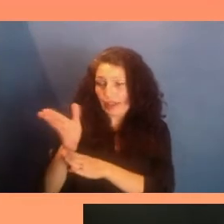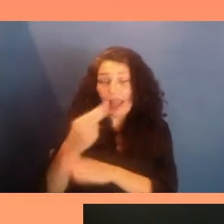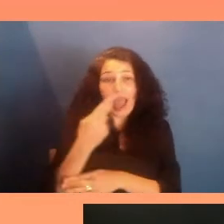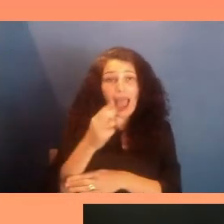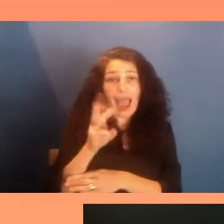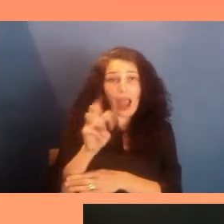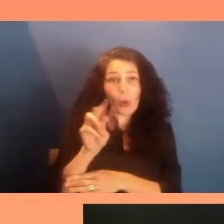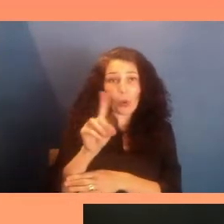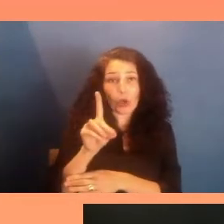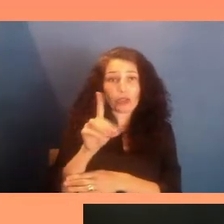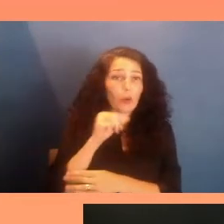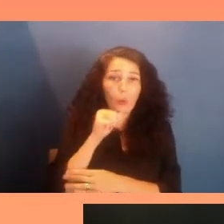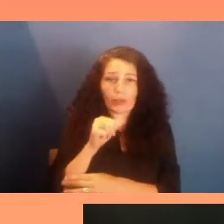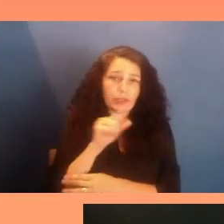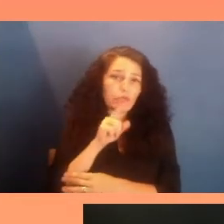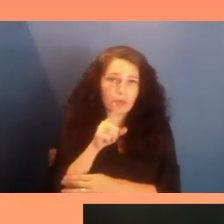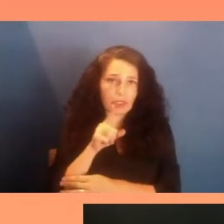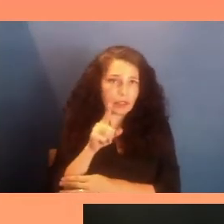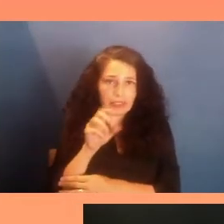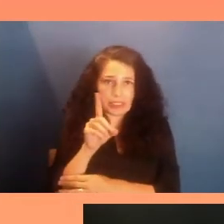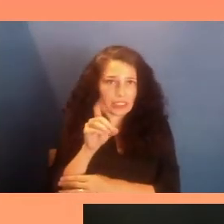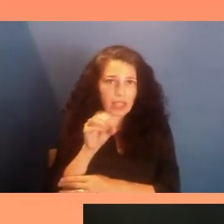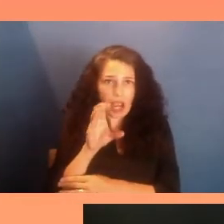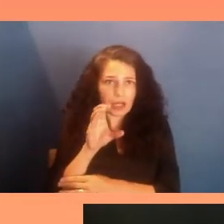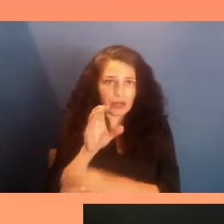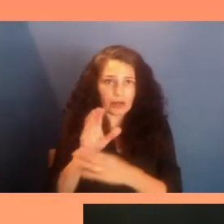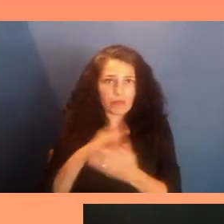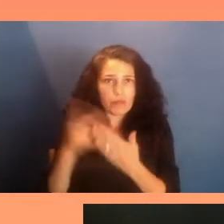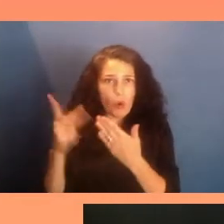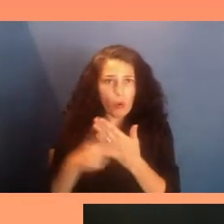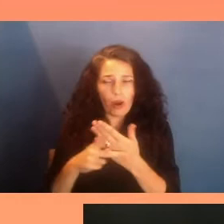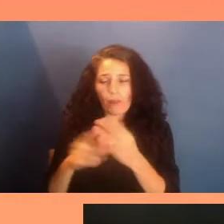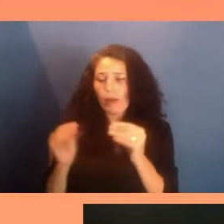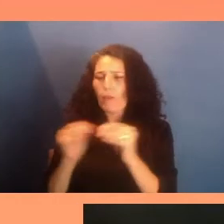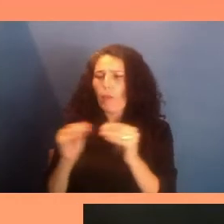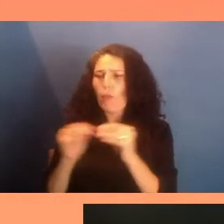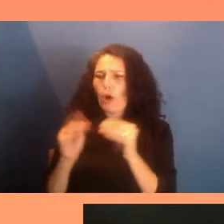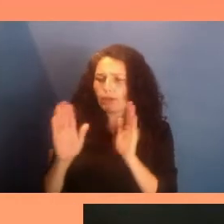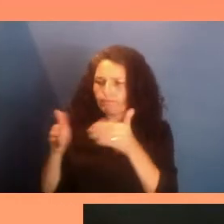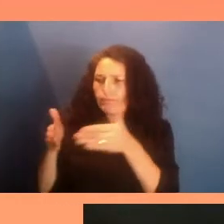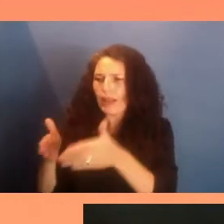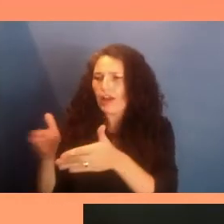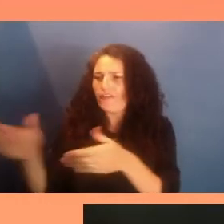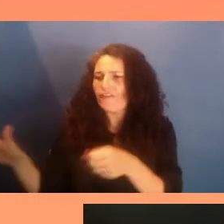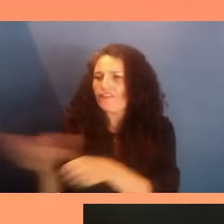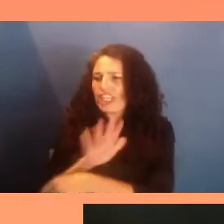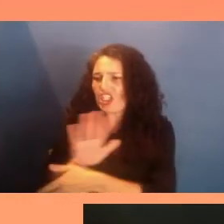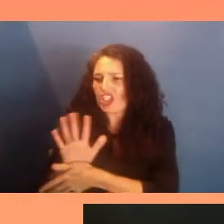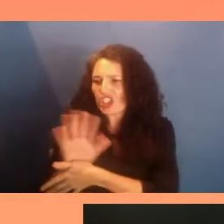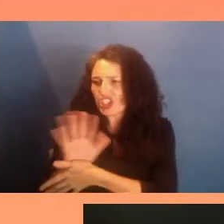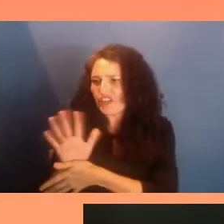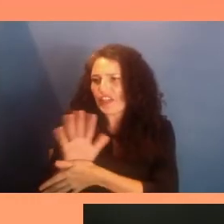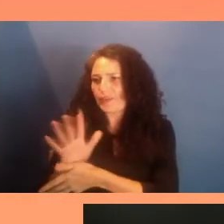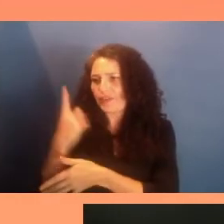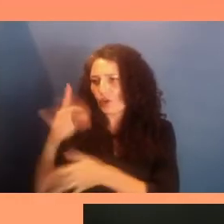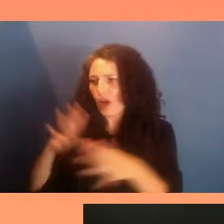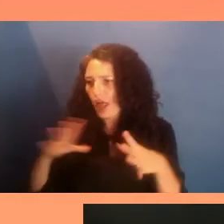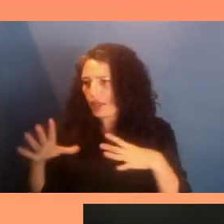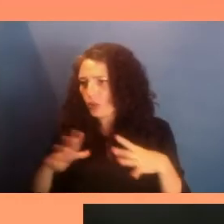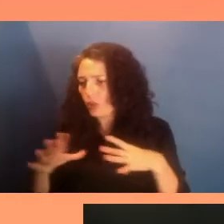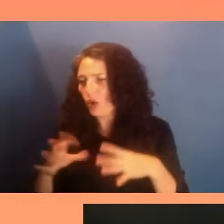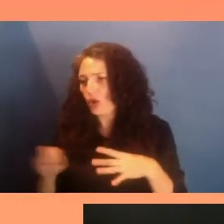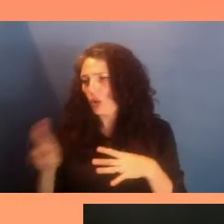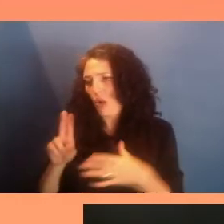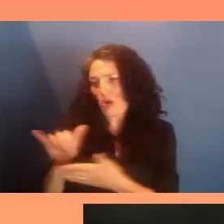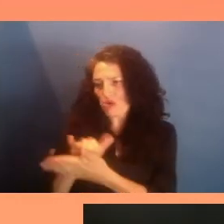was a program for people who wanted to go into feature filmmaking in Hollywood or in New